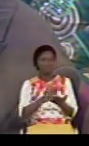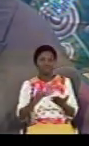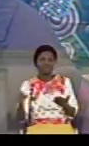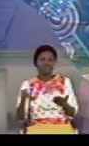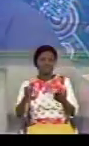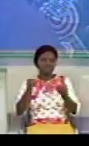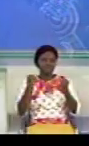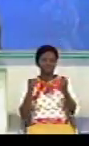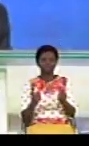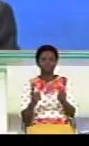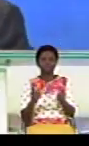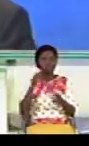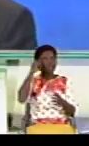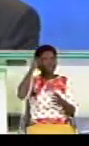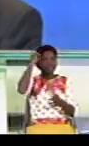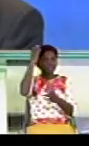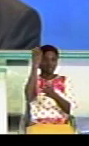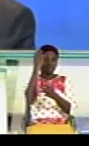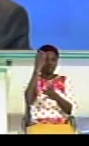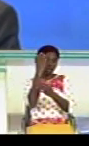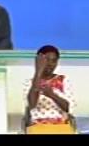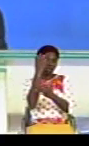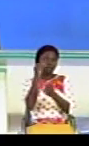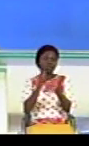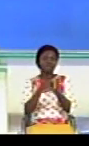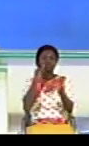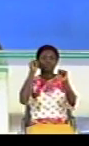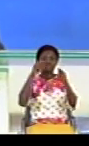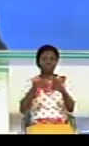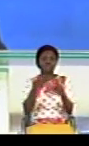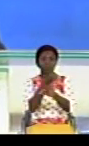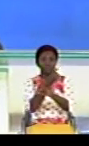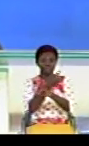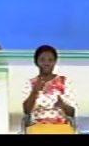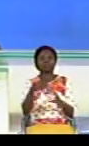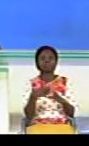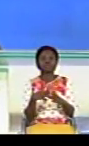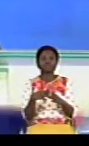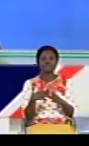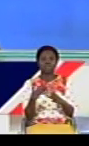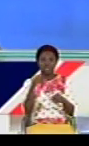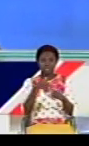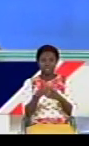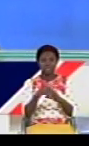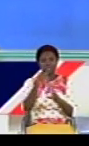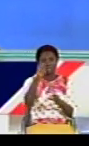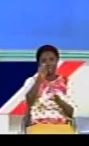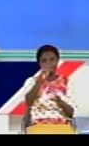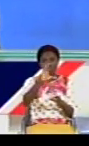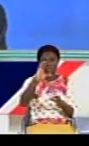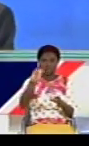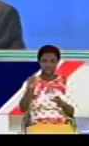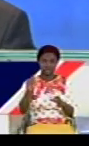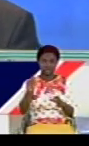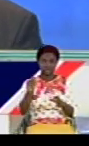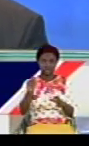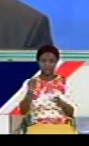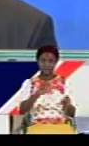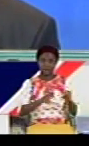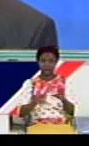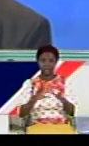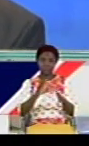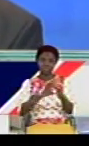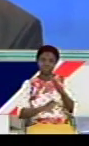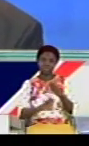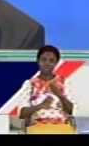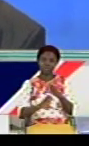that is able to deliver you. Acts of the Apostles, chapter 13. Acts chapter